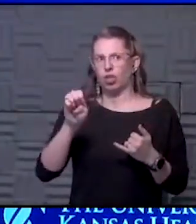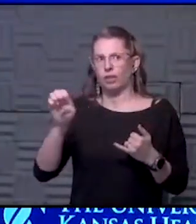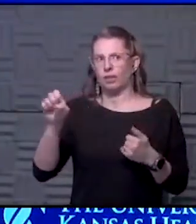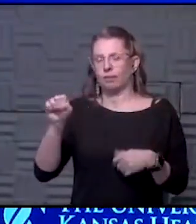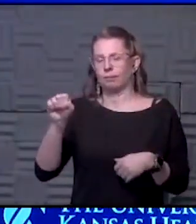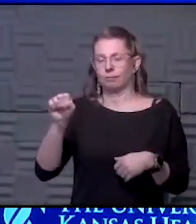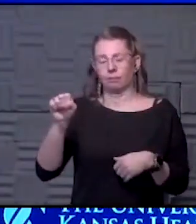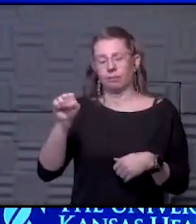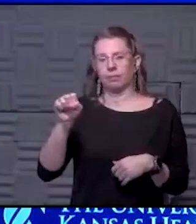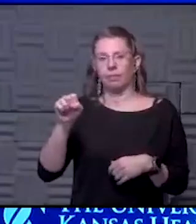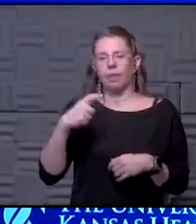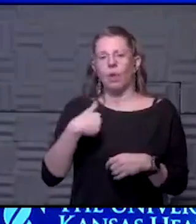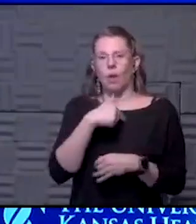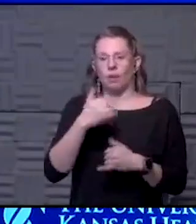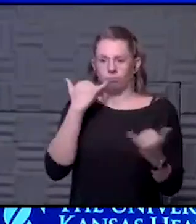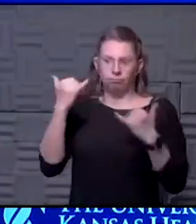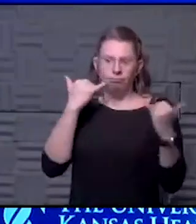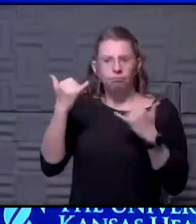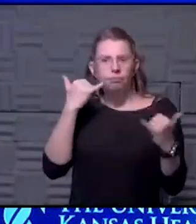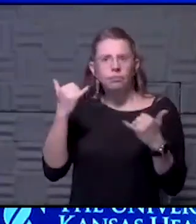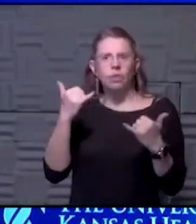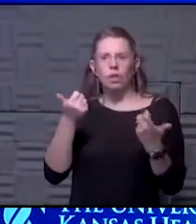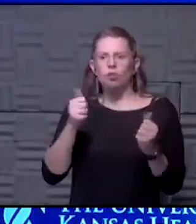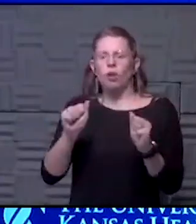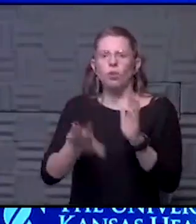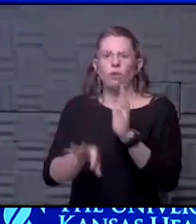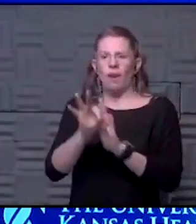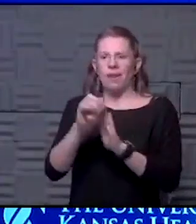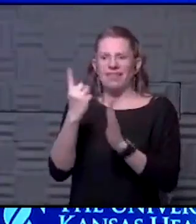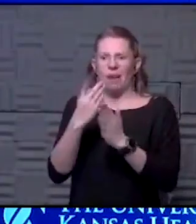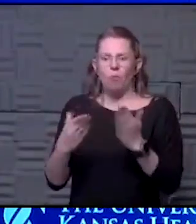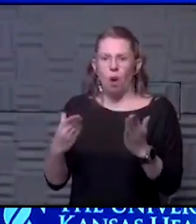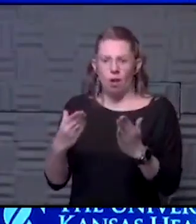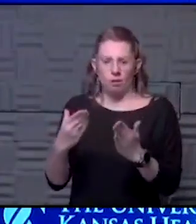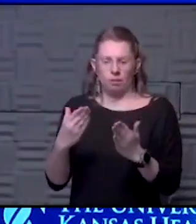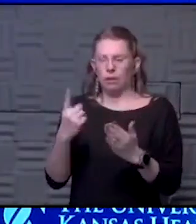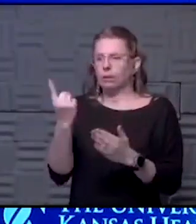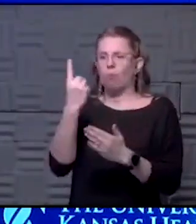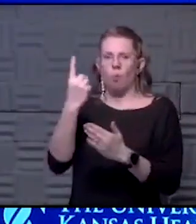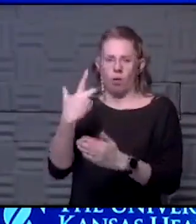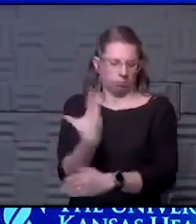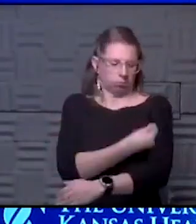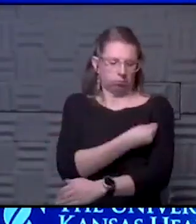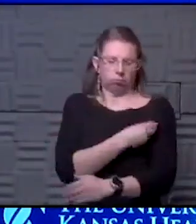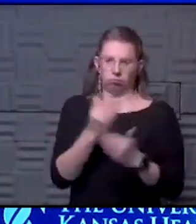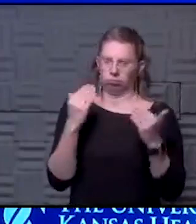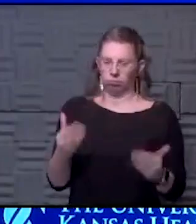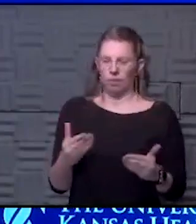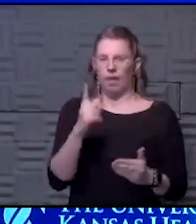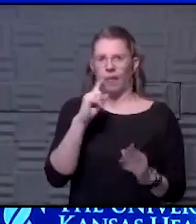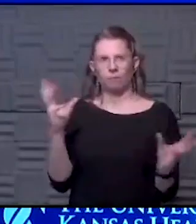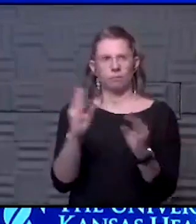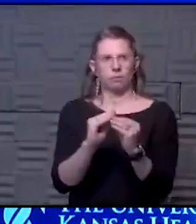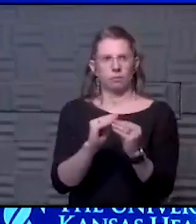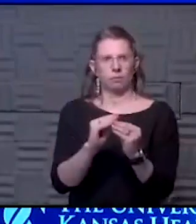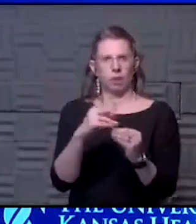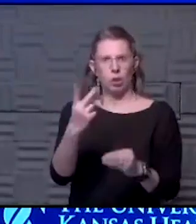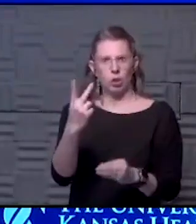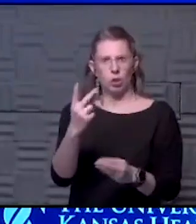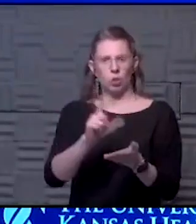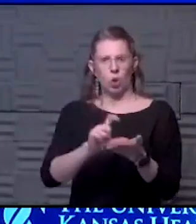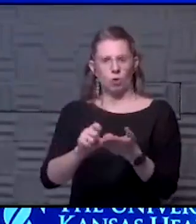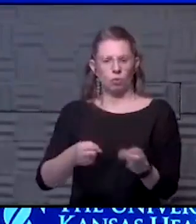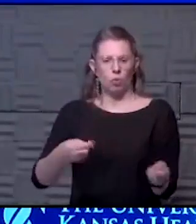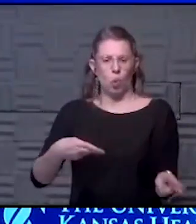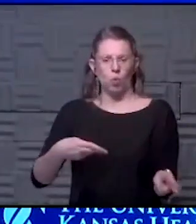phrase. But we were on the phone in order to try and find someone to take that dose. We have not, I think we've had to throw out a total of 2 doses so